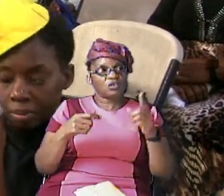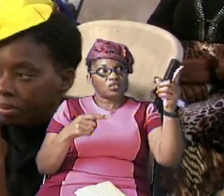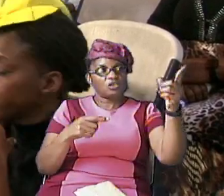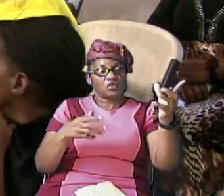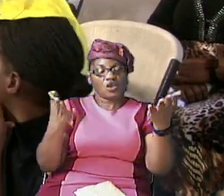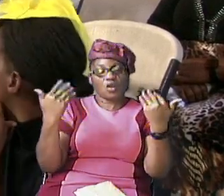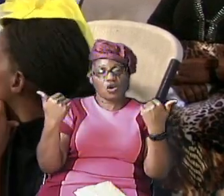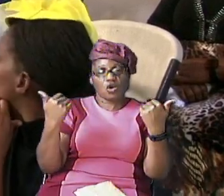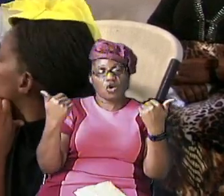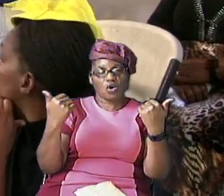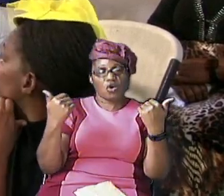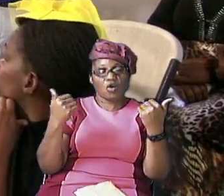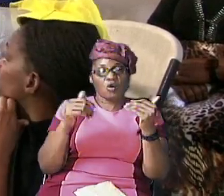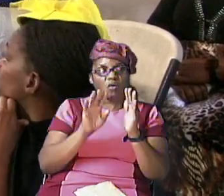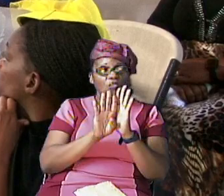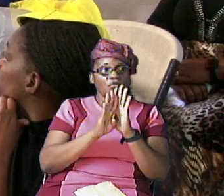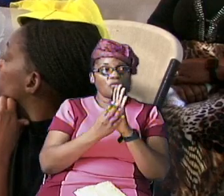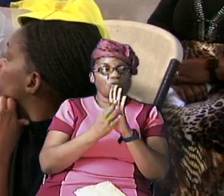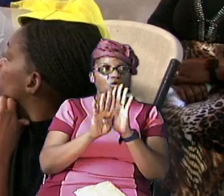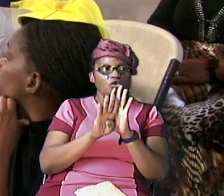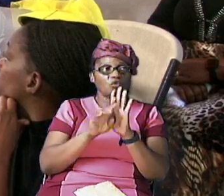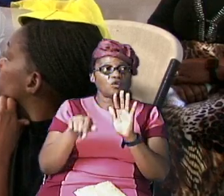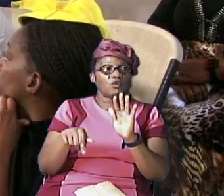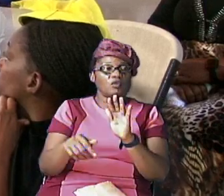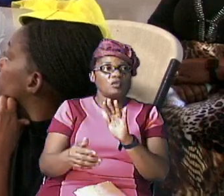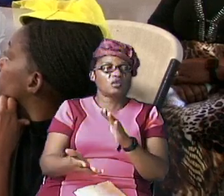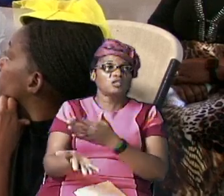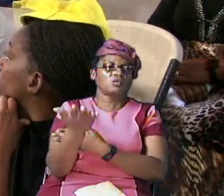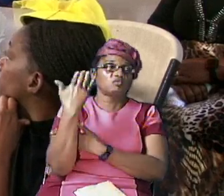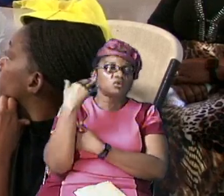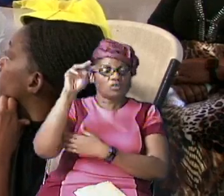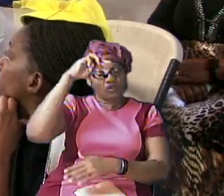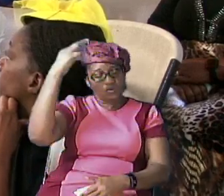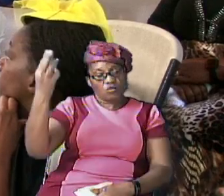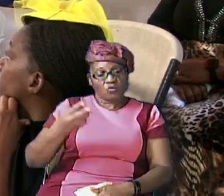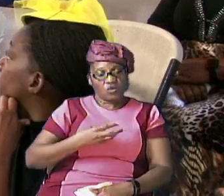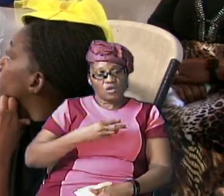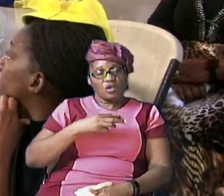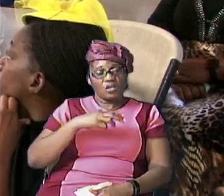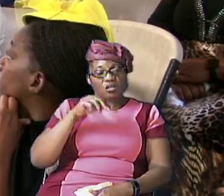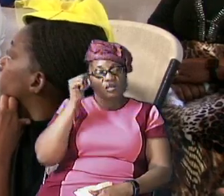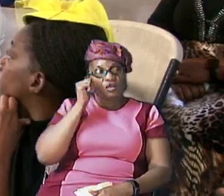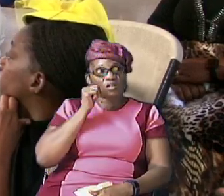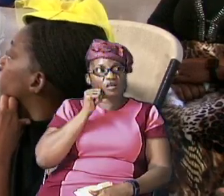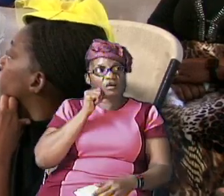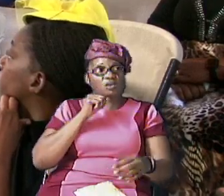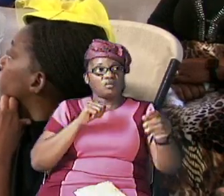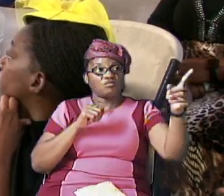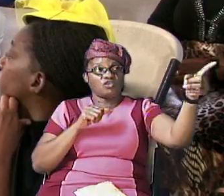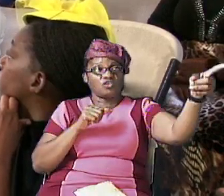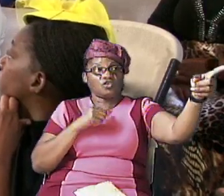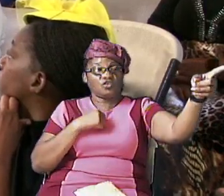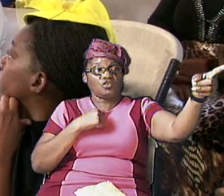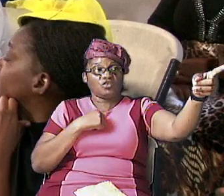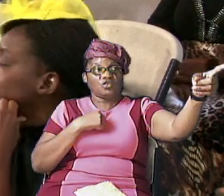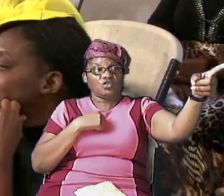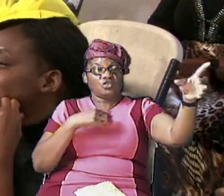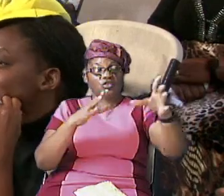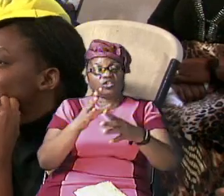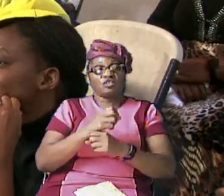door this morning, praise the Lord, and the welcome that I got, hallelujah, I said, I mean, this is